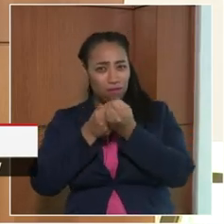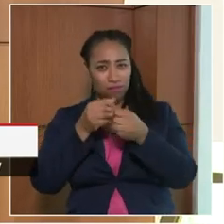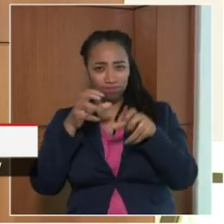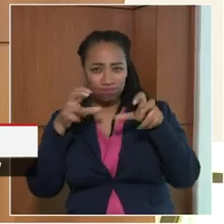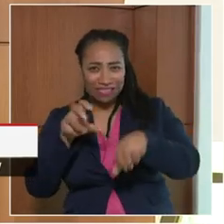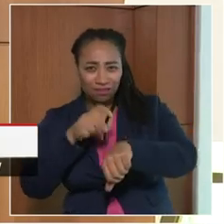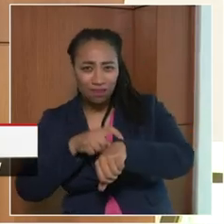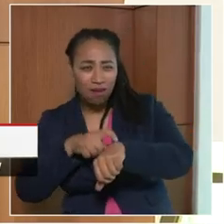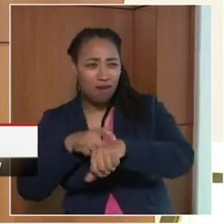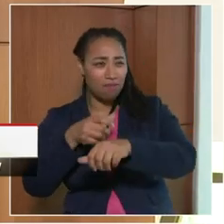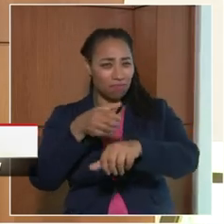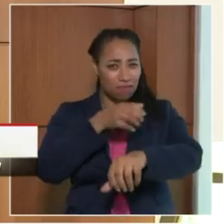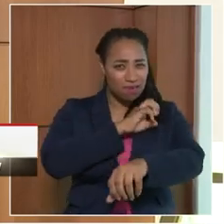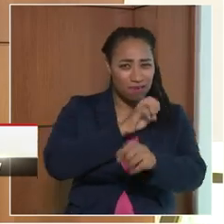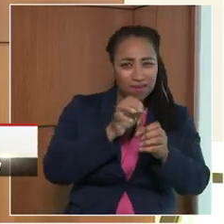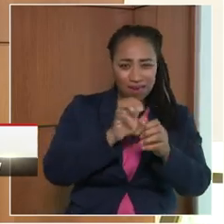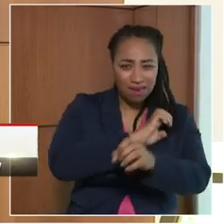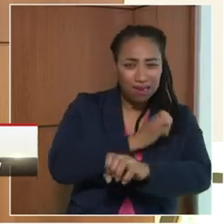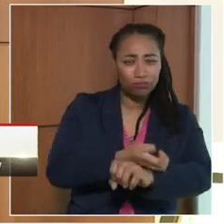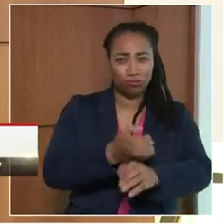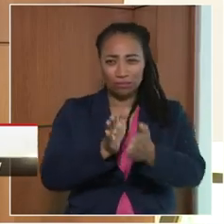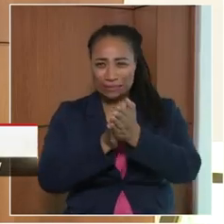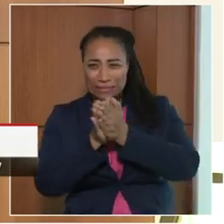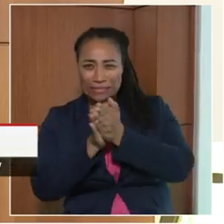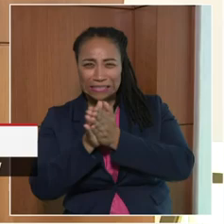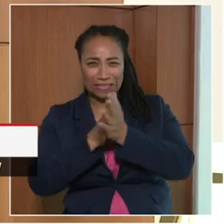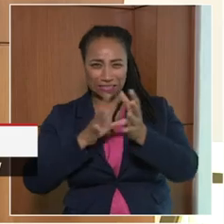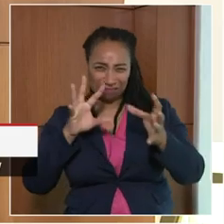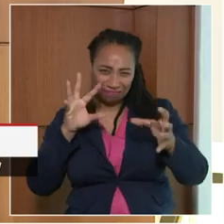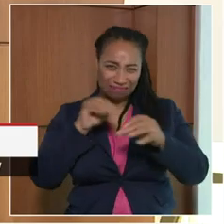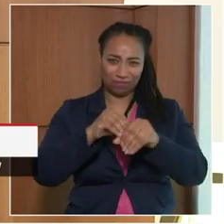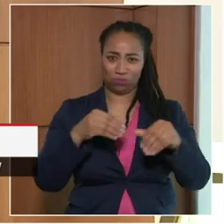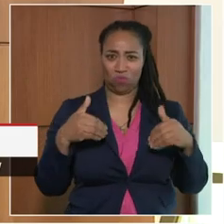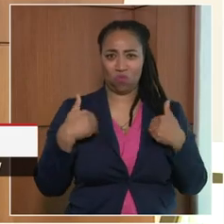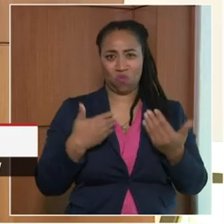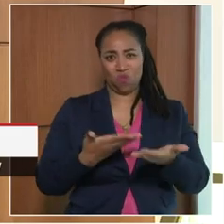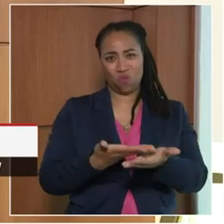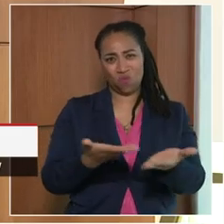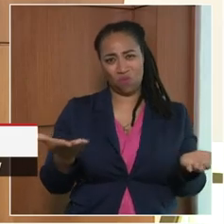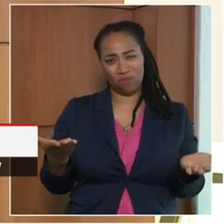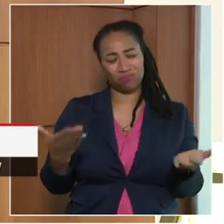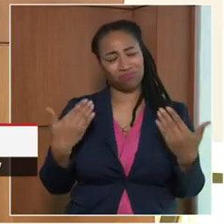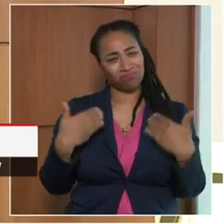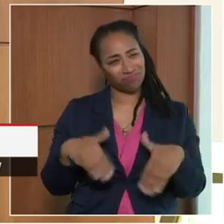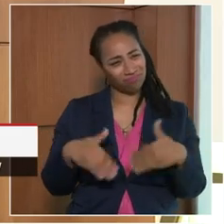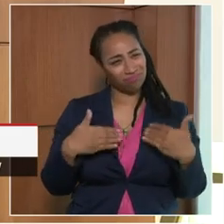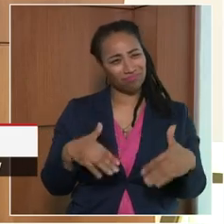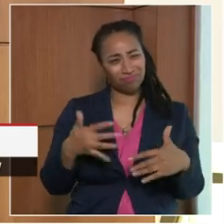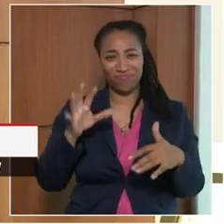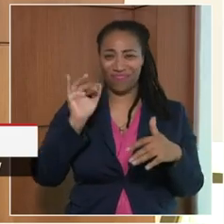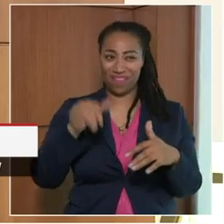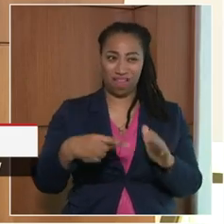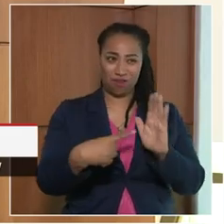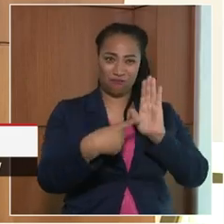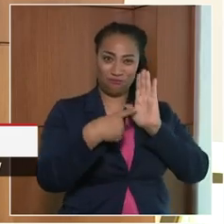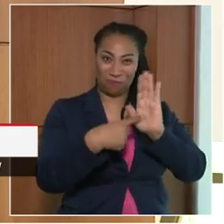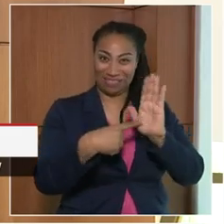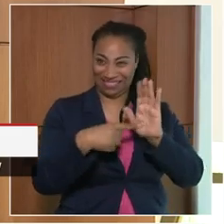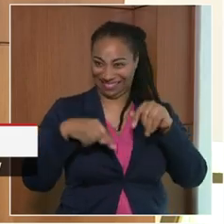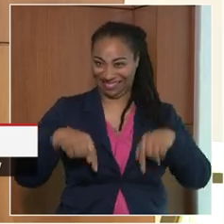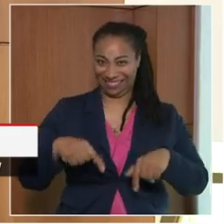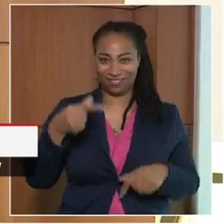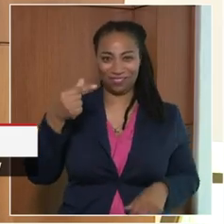next generation. On behalf of the GW College of Professional Studies, I want to express our deepest gratitude for